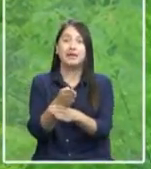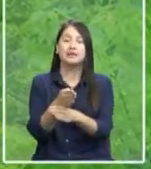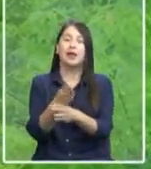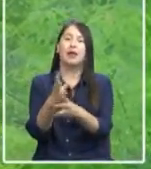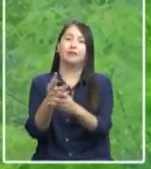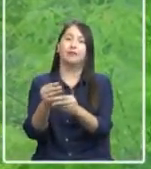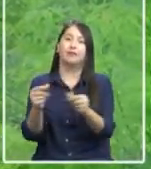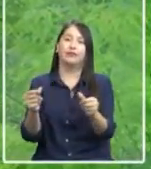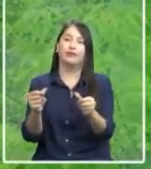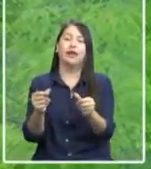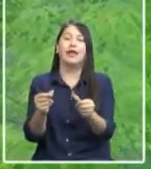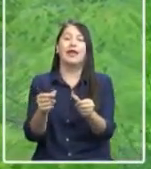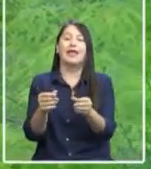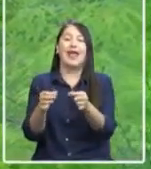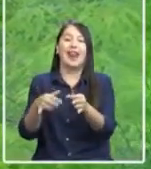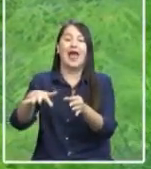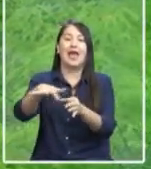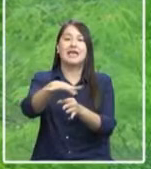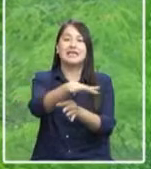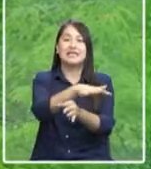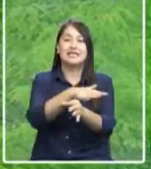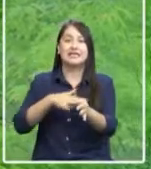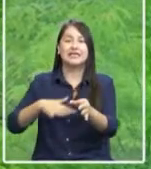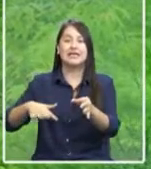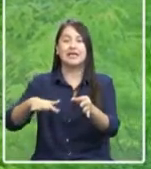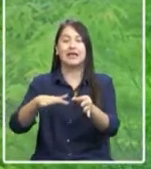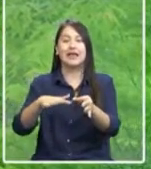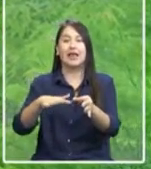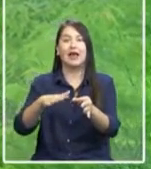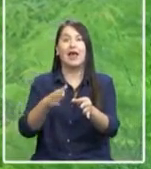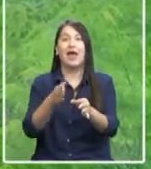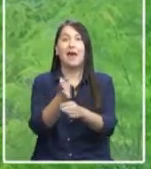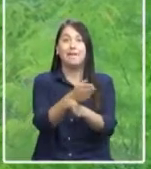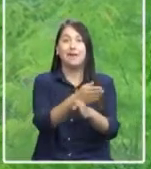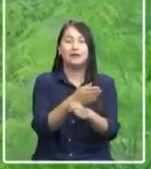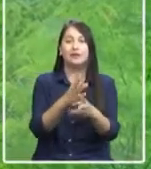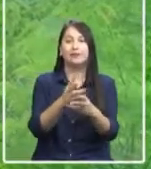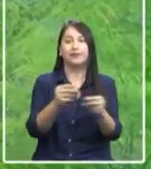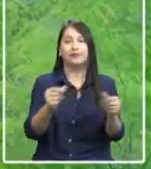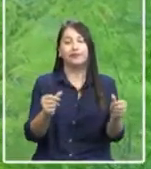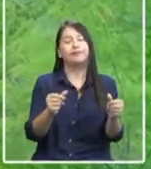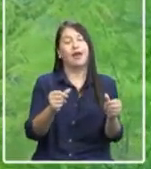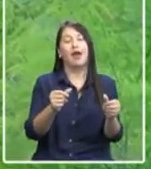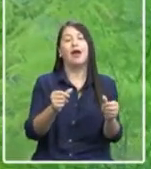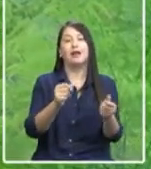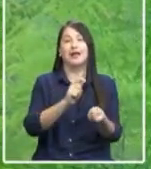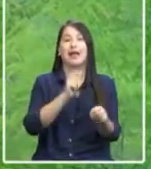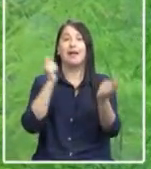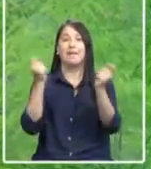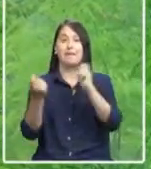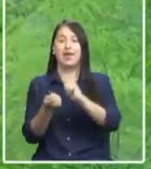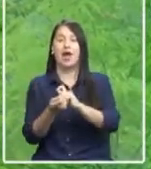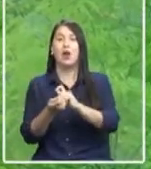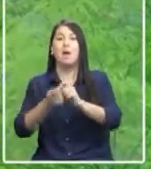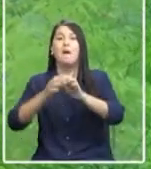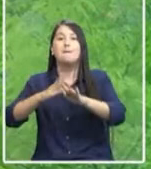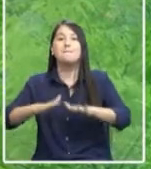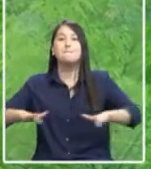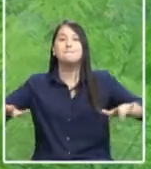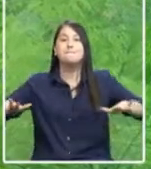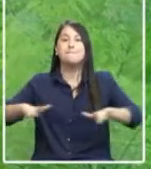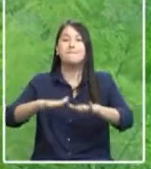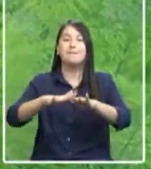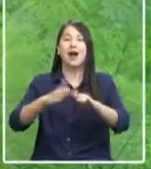movement to the open seas, you can see it in terms of the primary production that is required